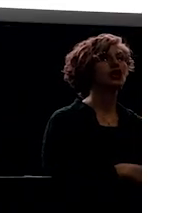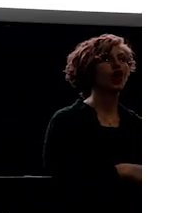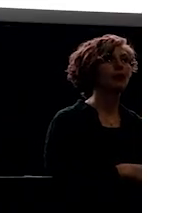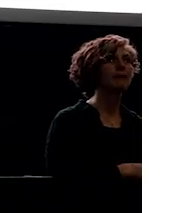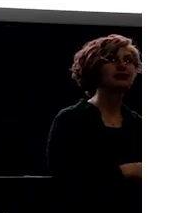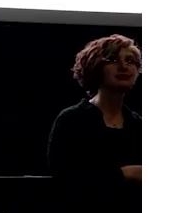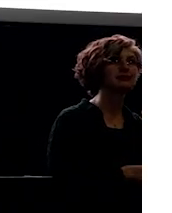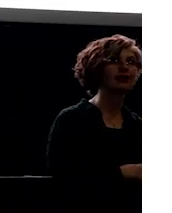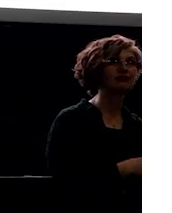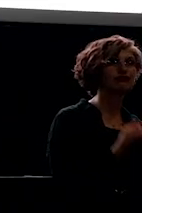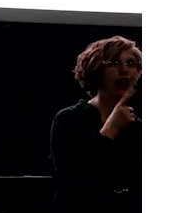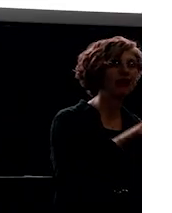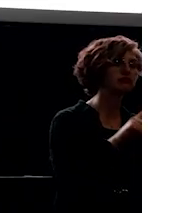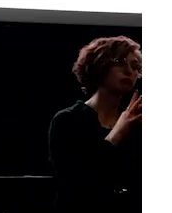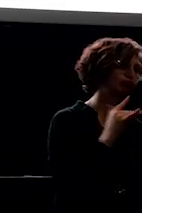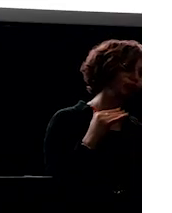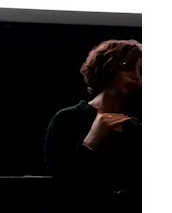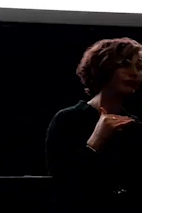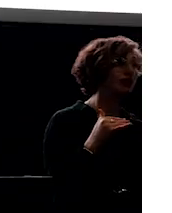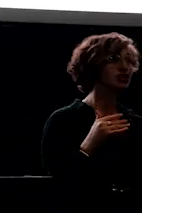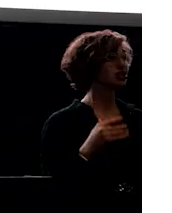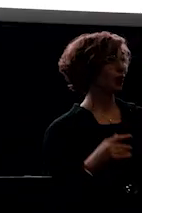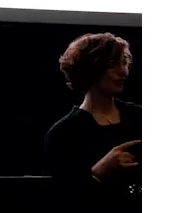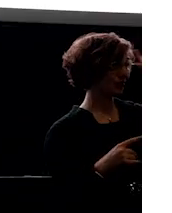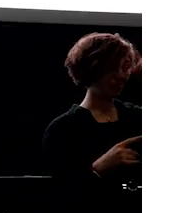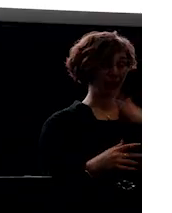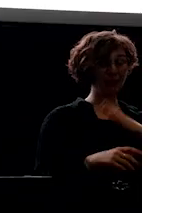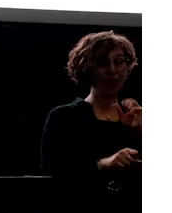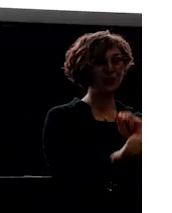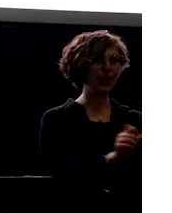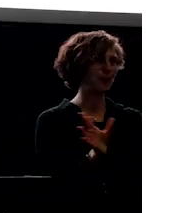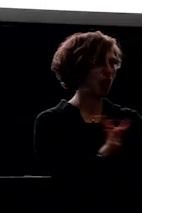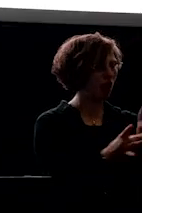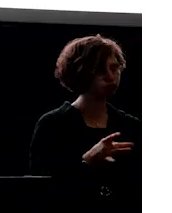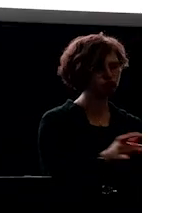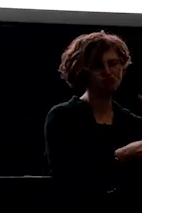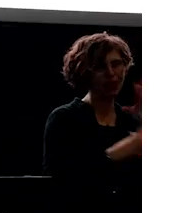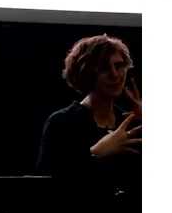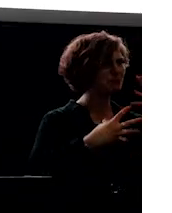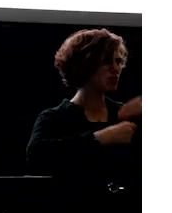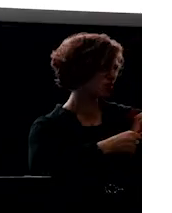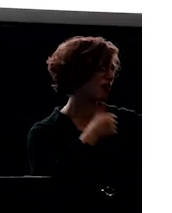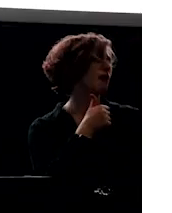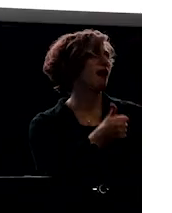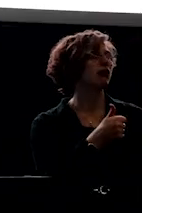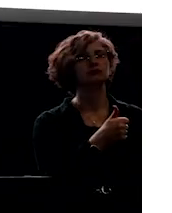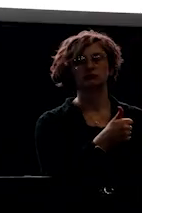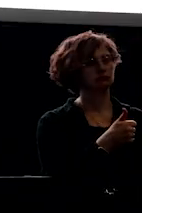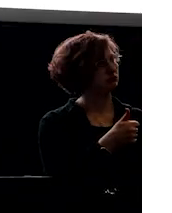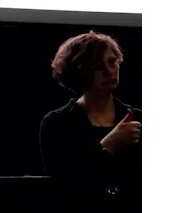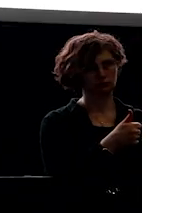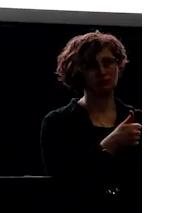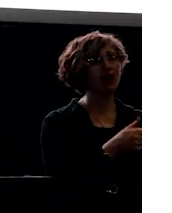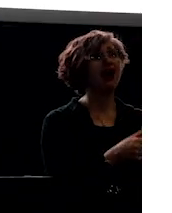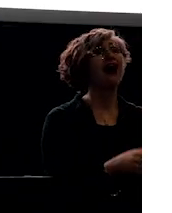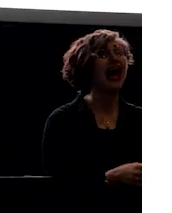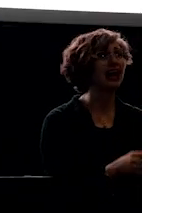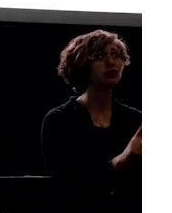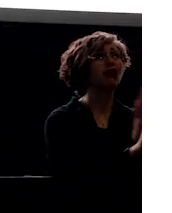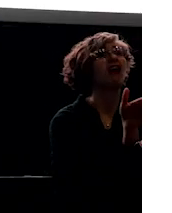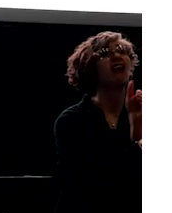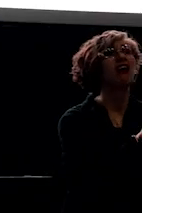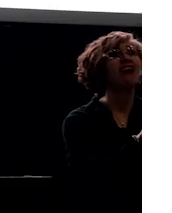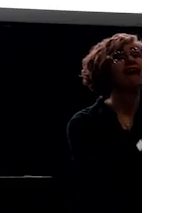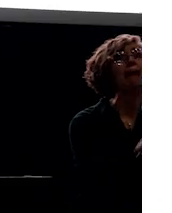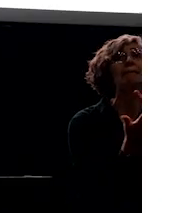kind of what you see right now, think again. I had to convince, almost beg, a couple of managers, a couple